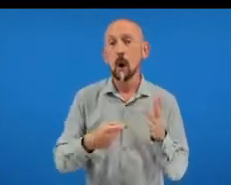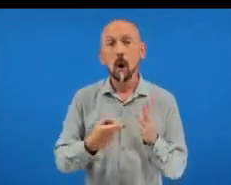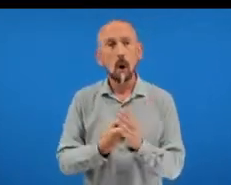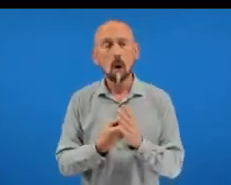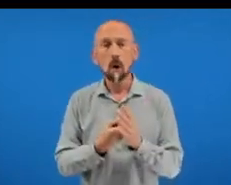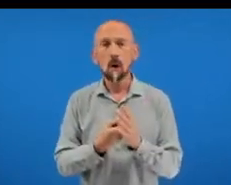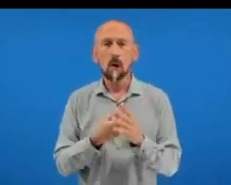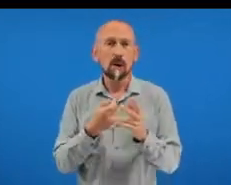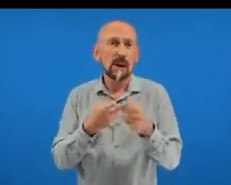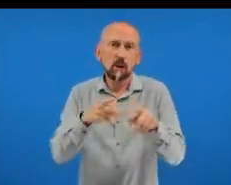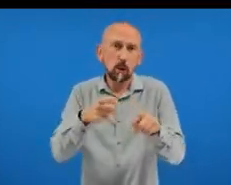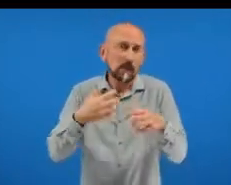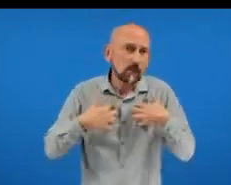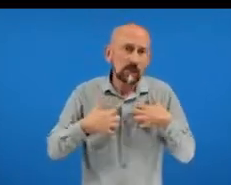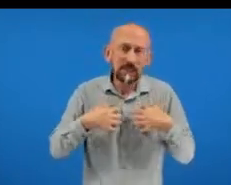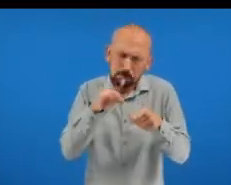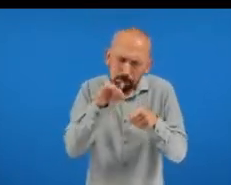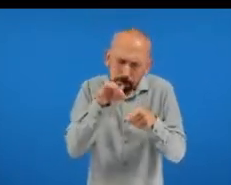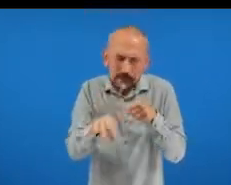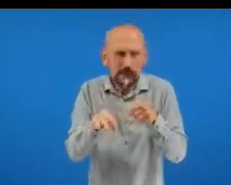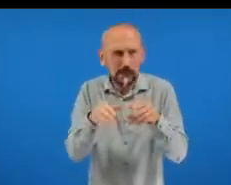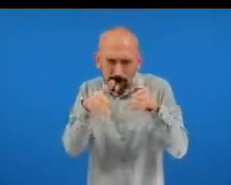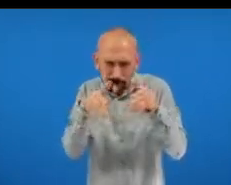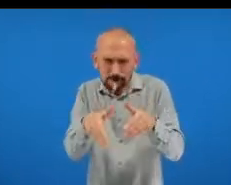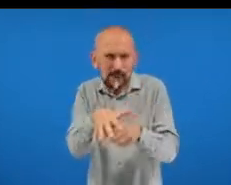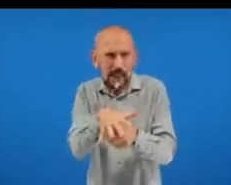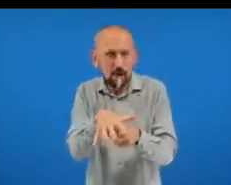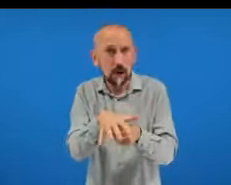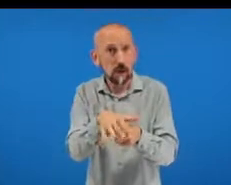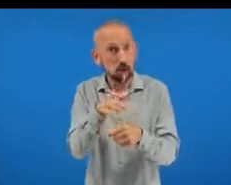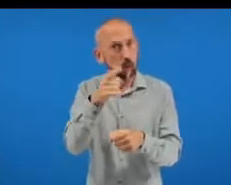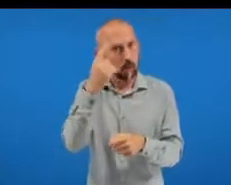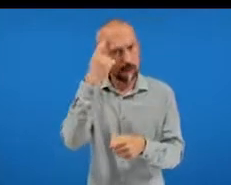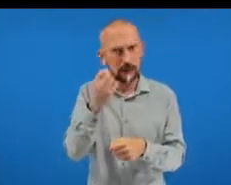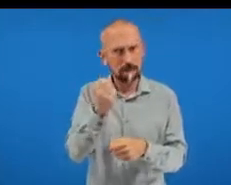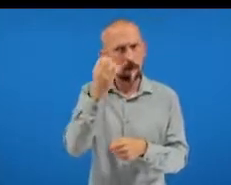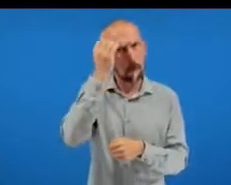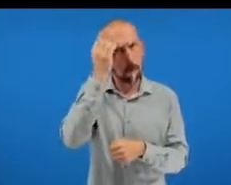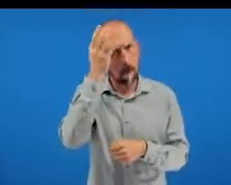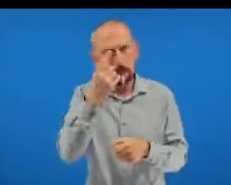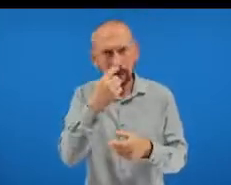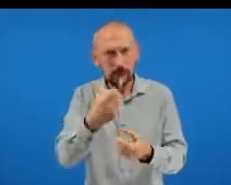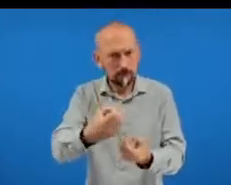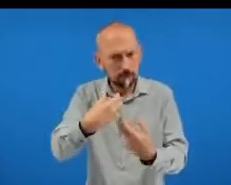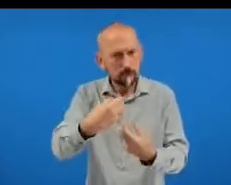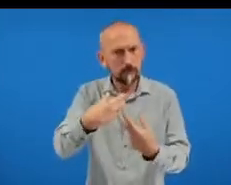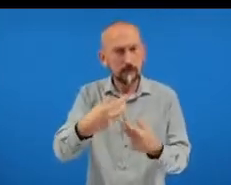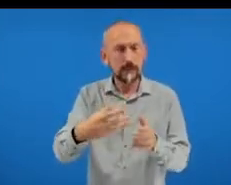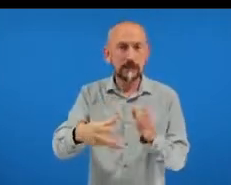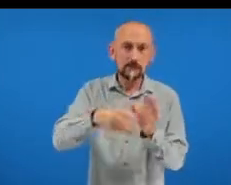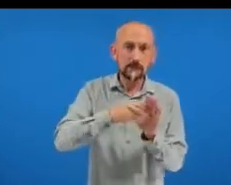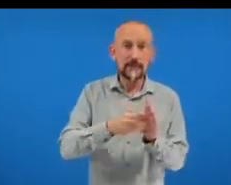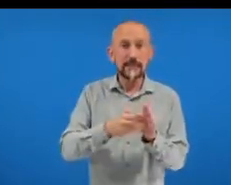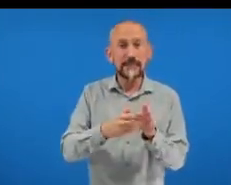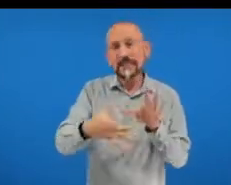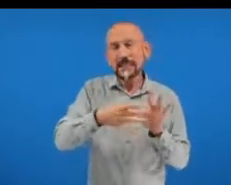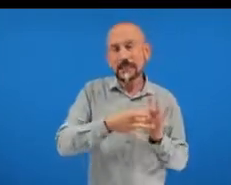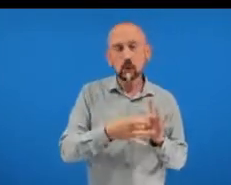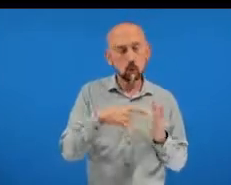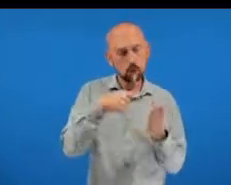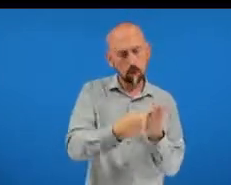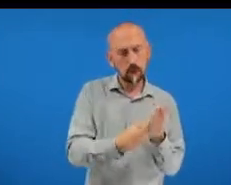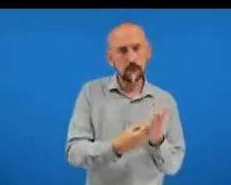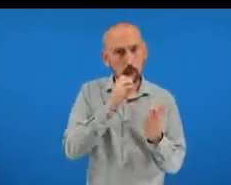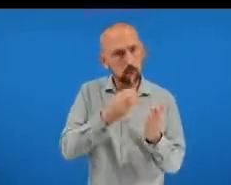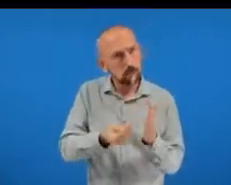a particular specialism that you think you could lend to in terms of the policies that are being driven through Parliament currently.